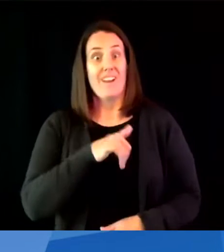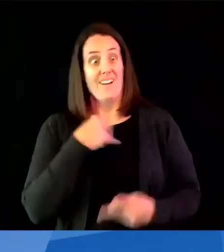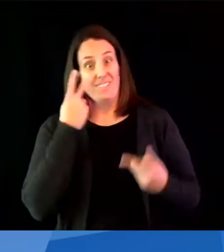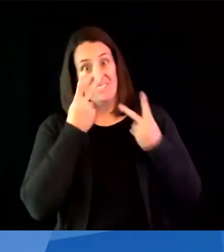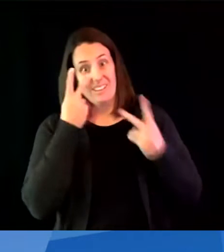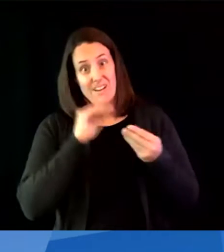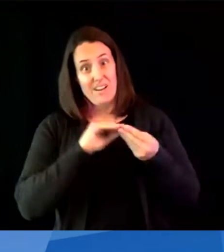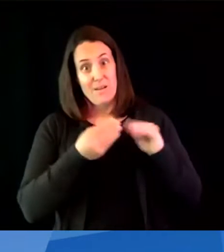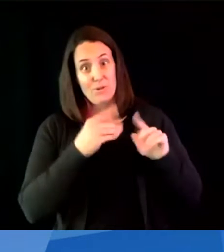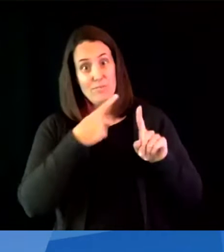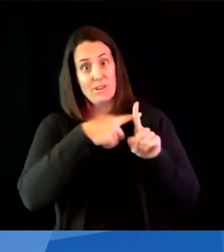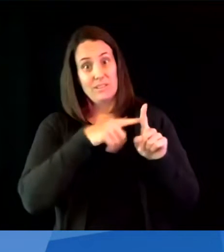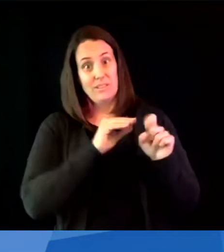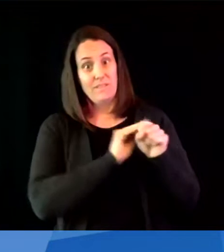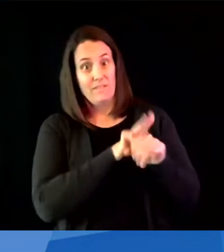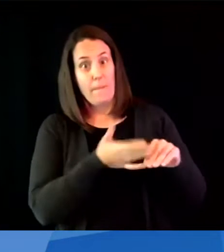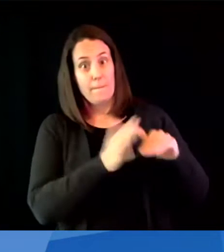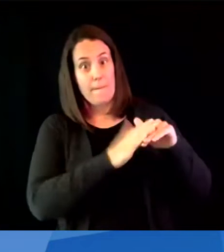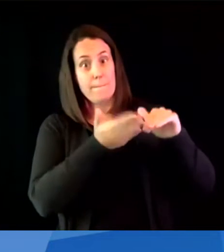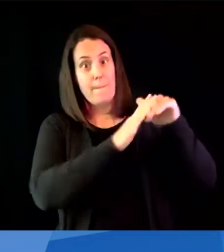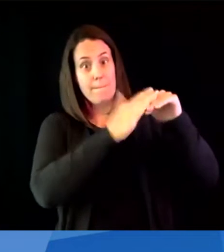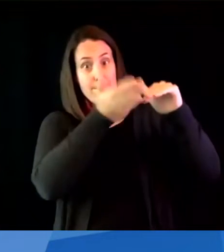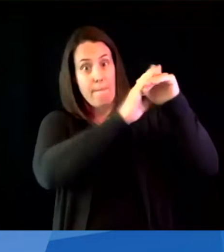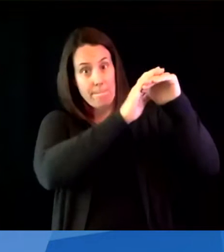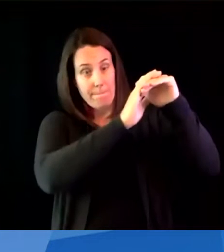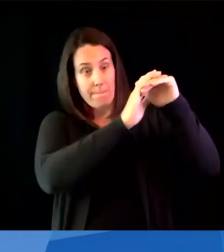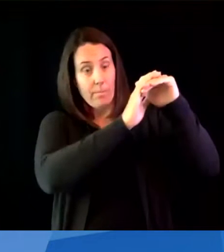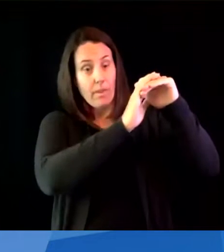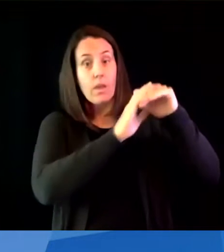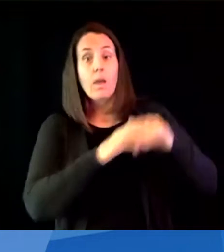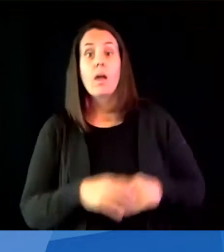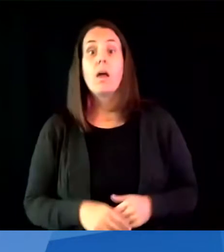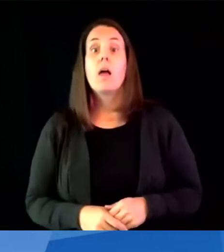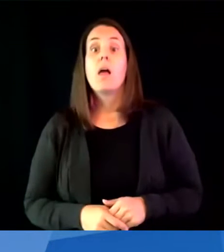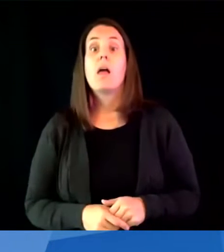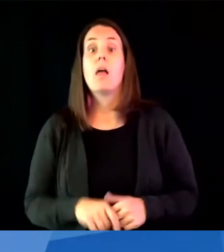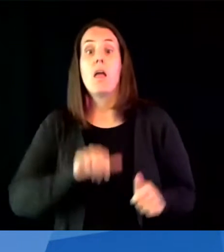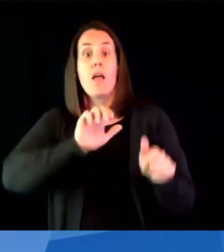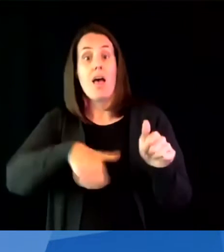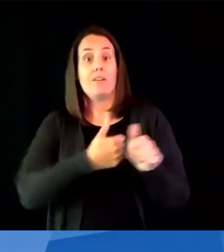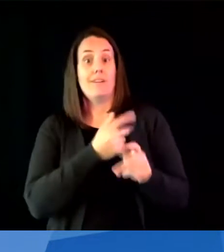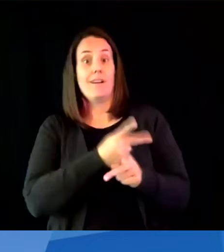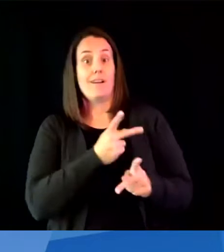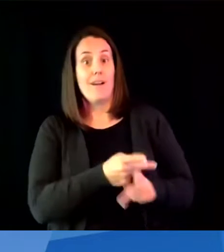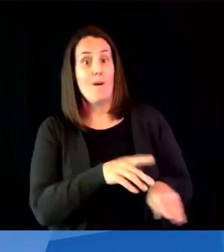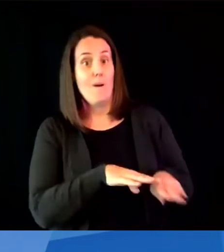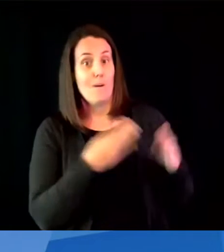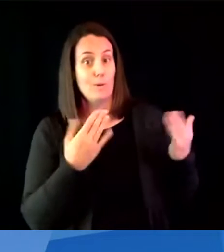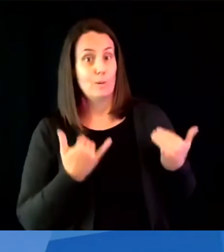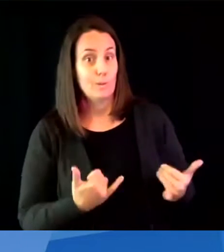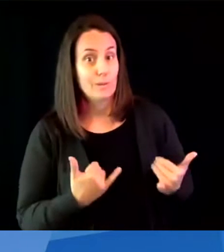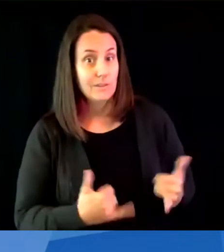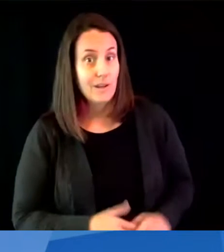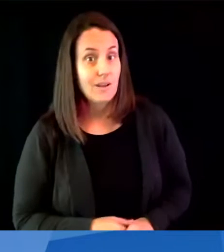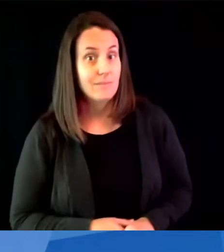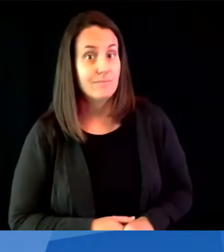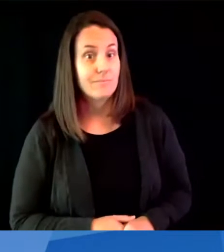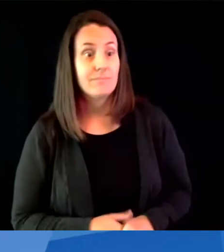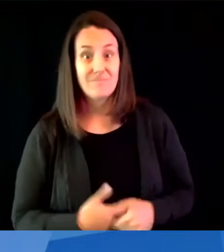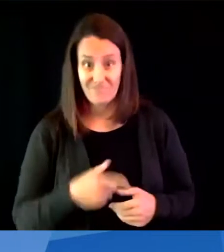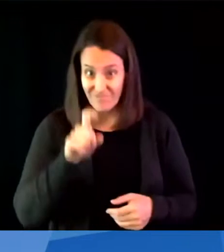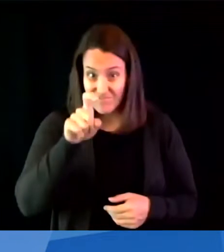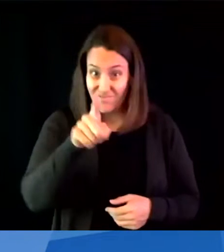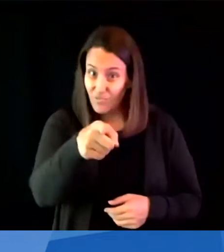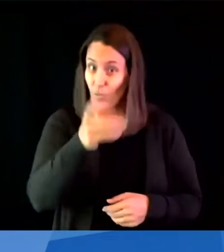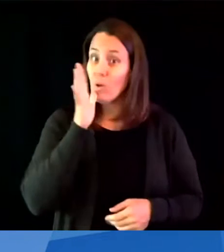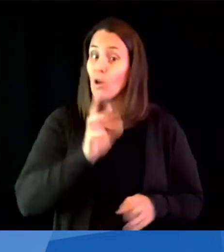today, how close we might be to activating the second field hospital site at the Alliant Energy Center. Is that being talked about